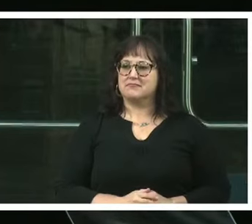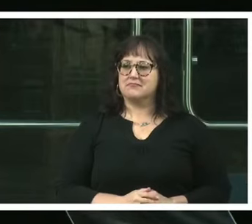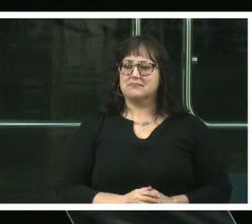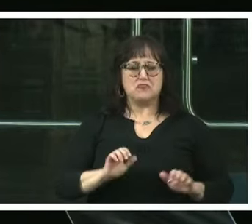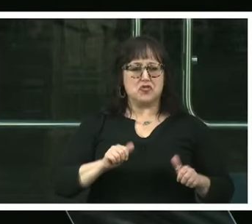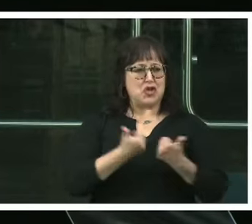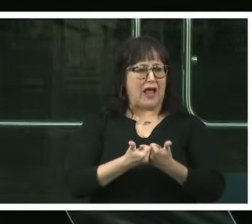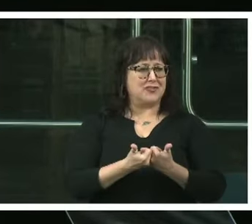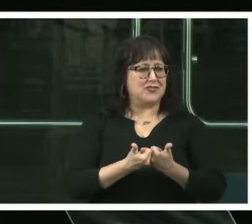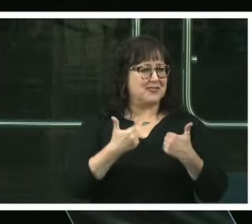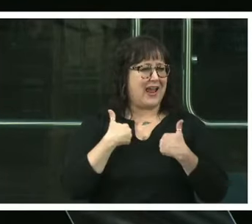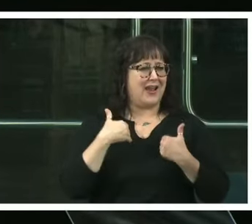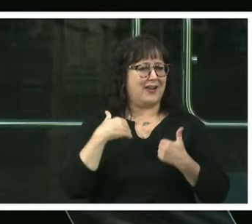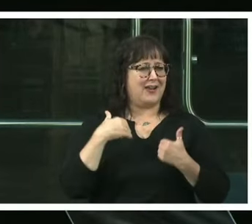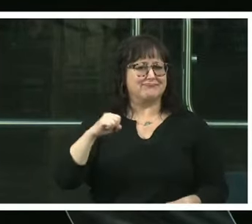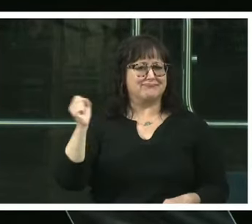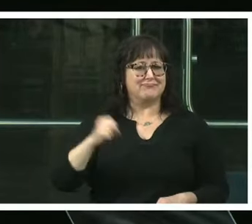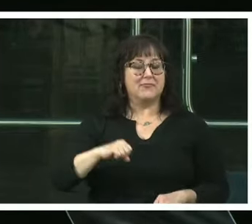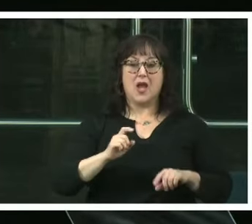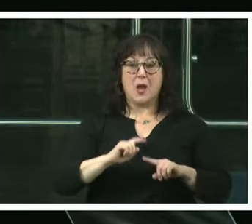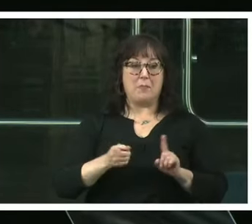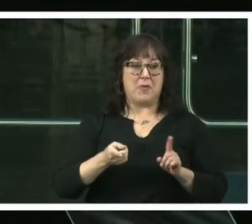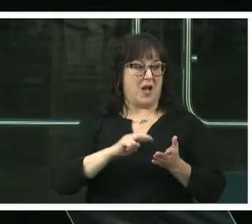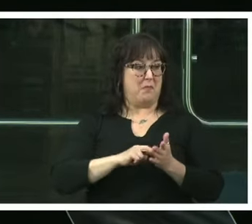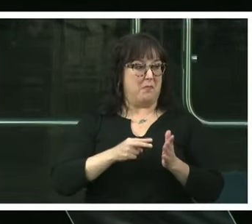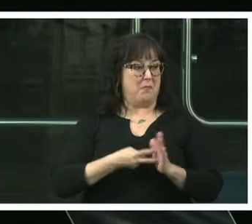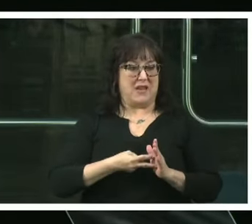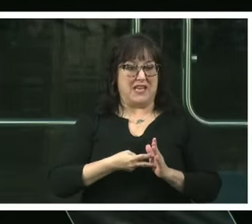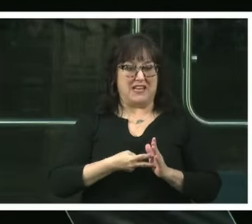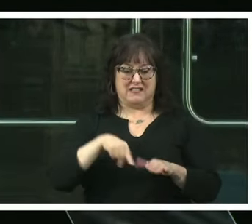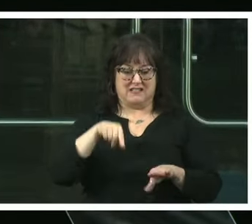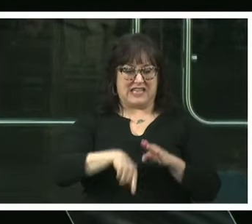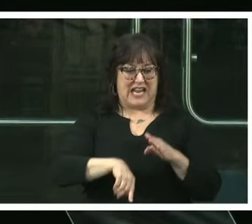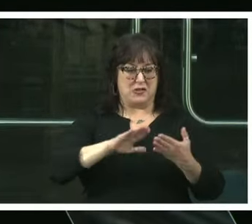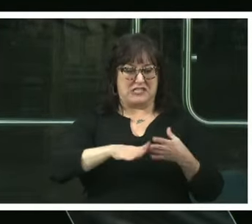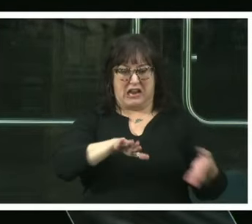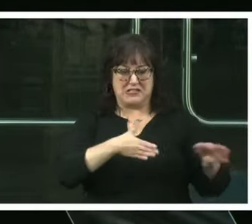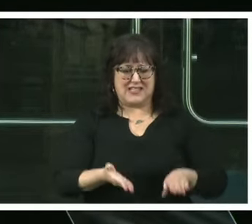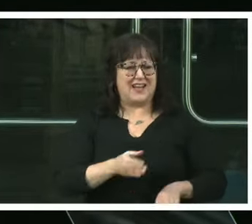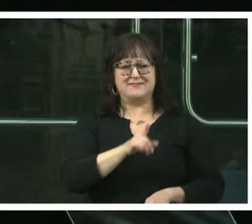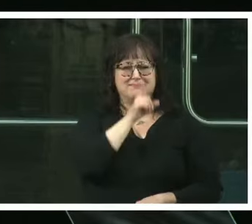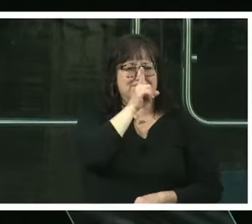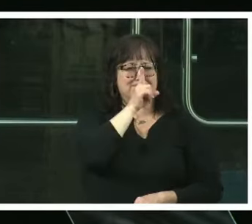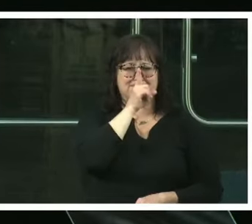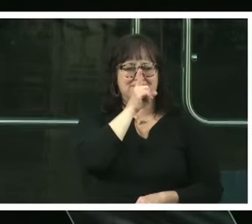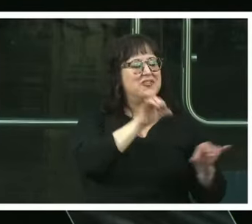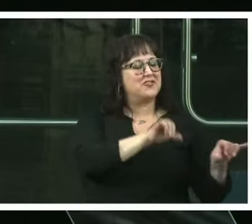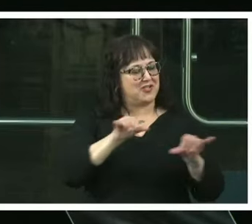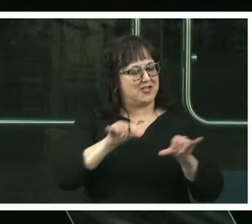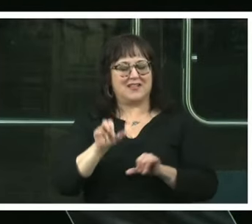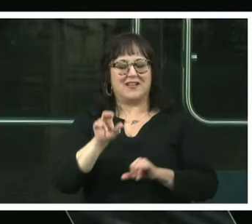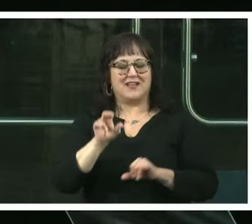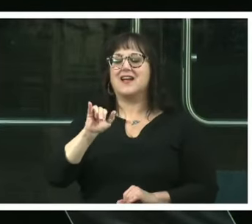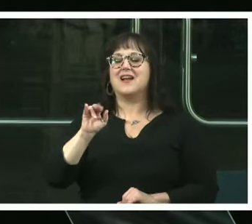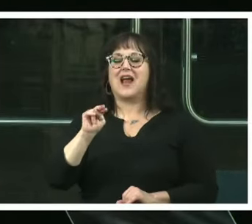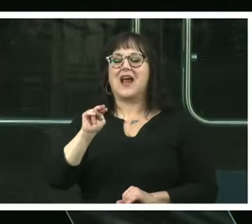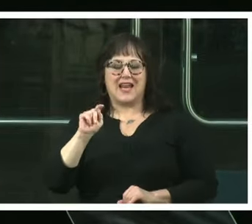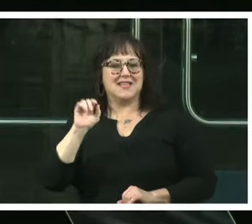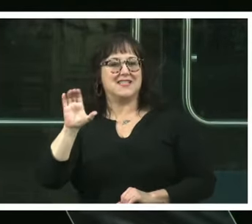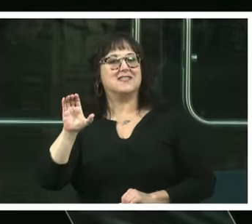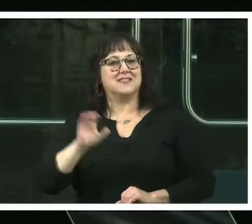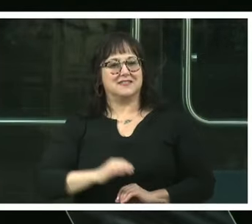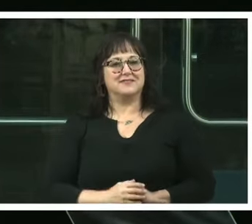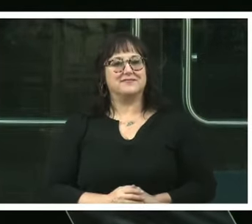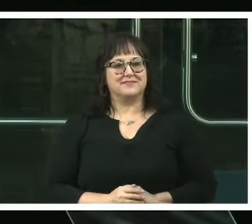challenges, but that doesn't mean it's the end of downtown. Like the Niantic, it's a call